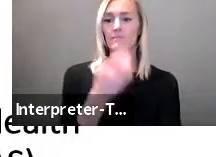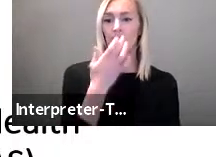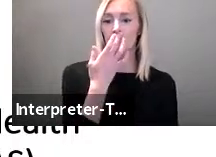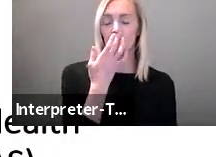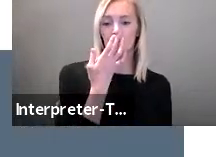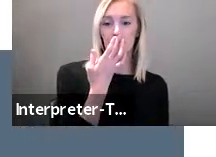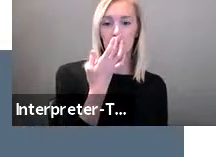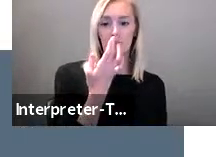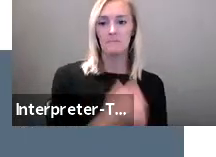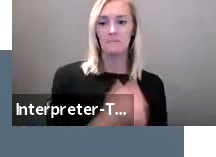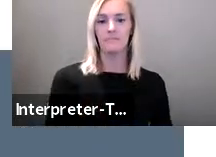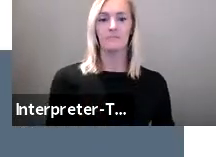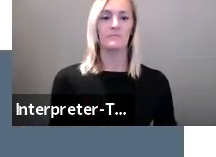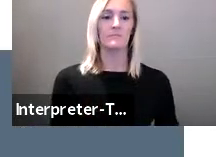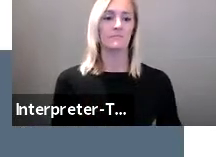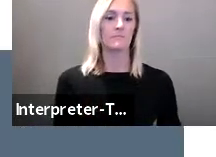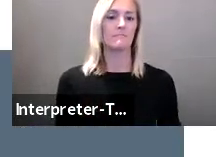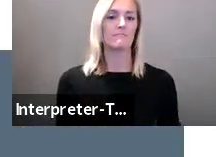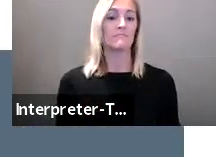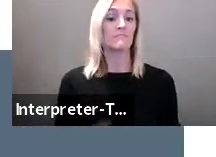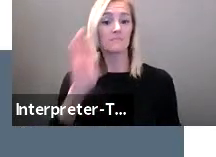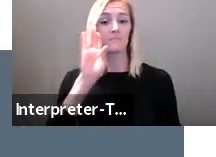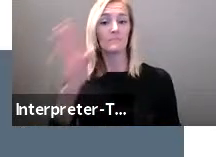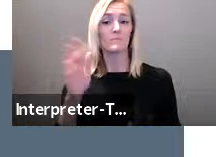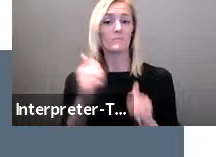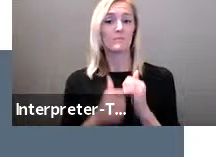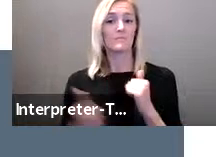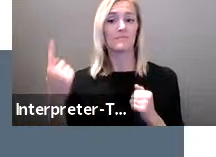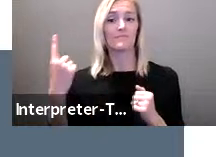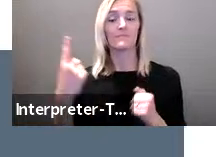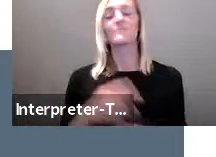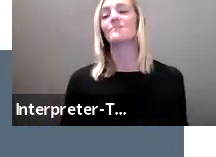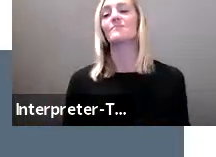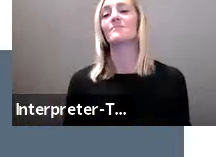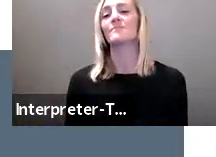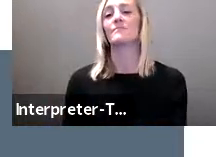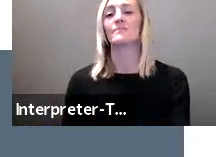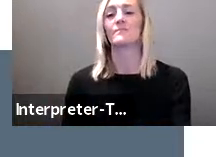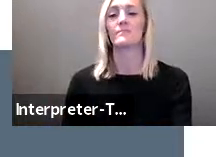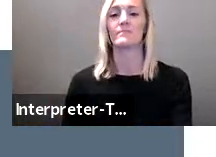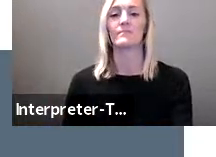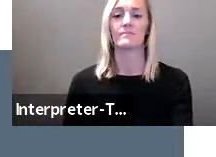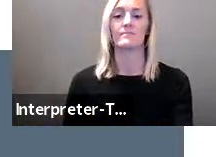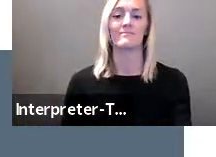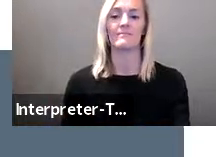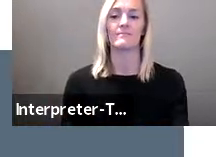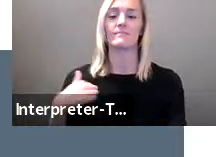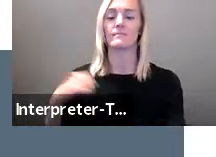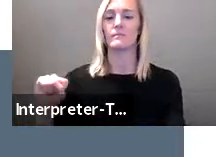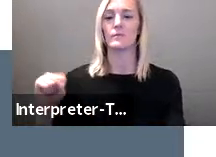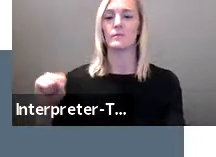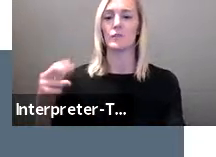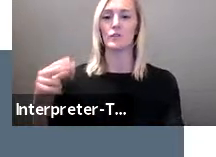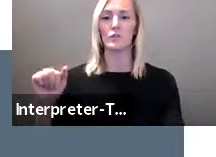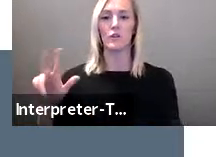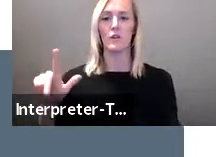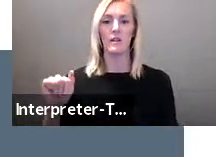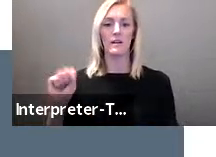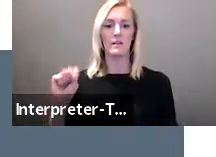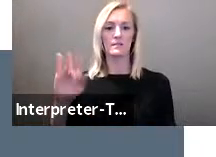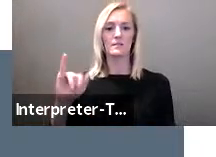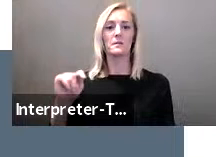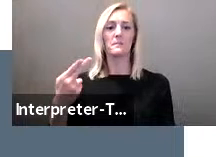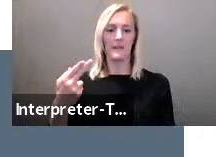Hey, greetings, everyone. So I am Charla Smith. I am in the Department of Population Health and Obstetrics